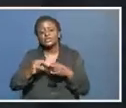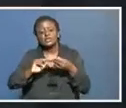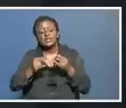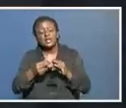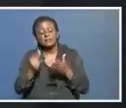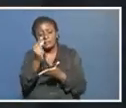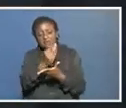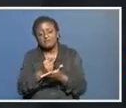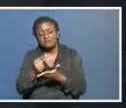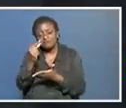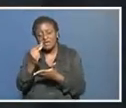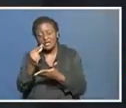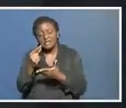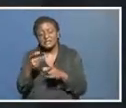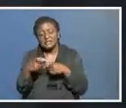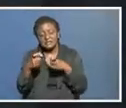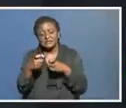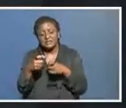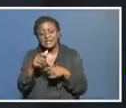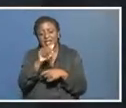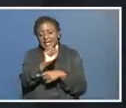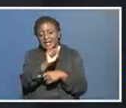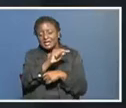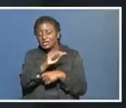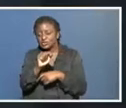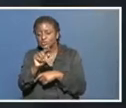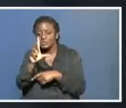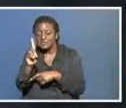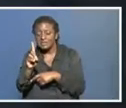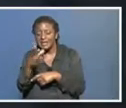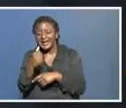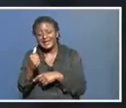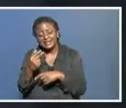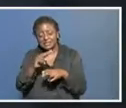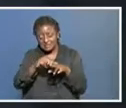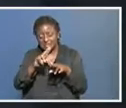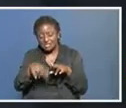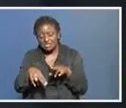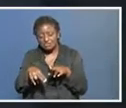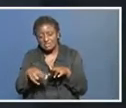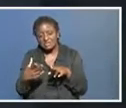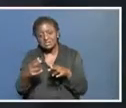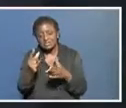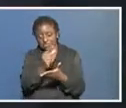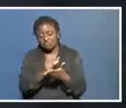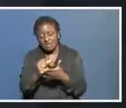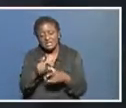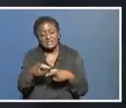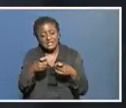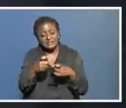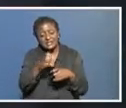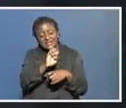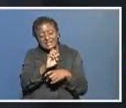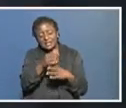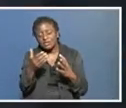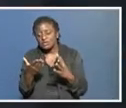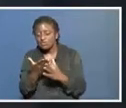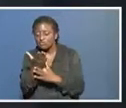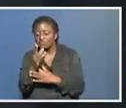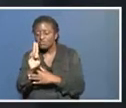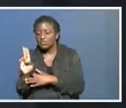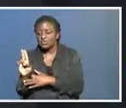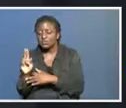grades awarded at A to D, and a decrease in the grades awarded E through